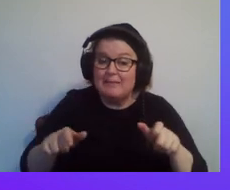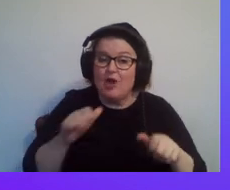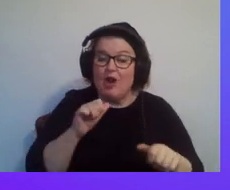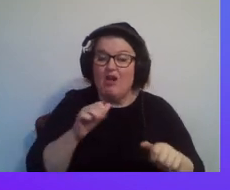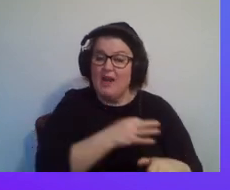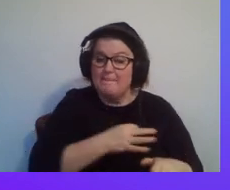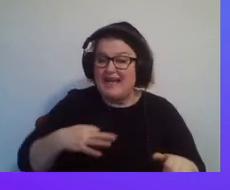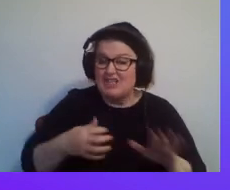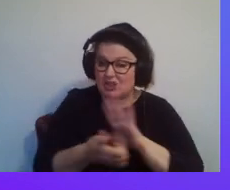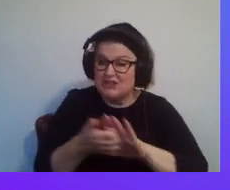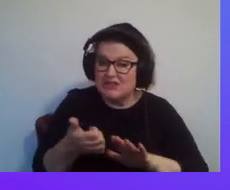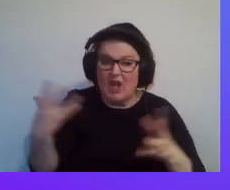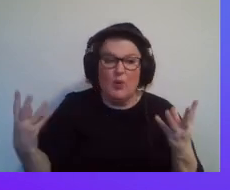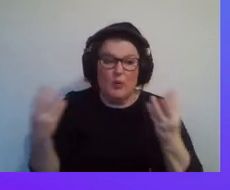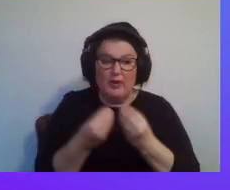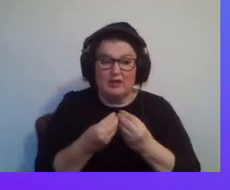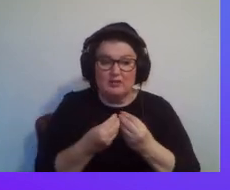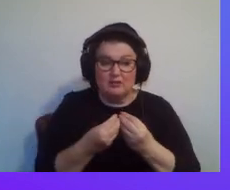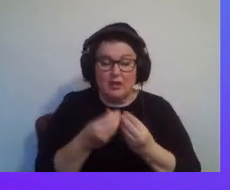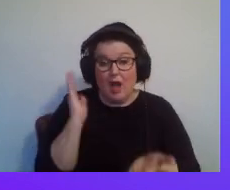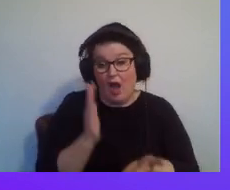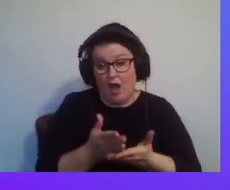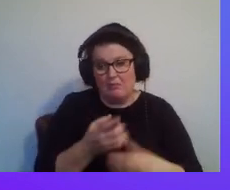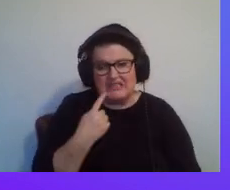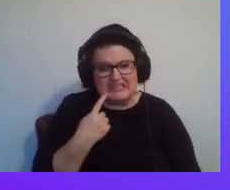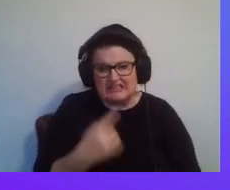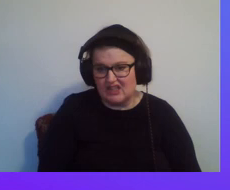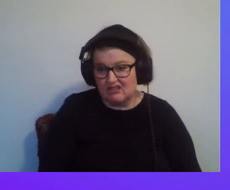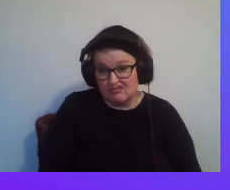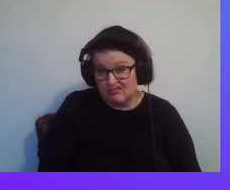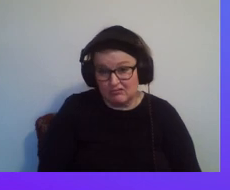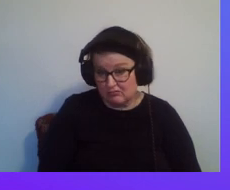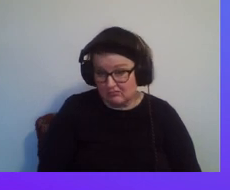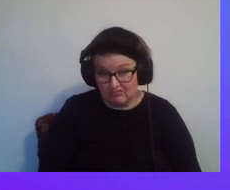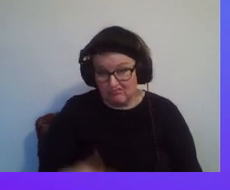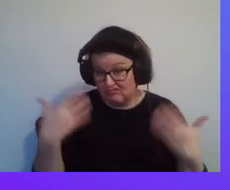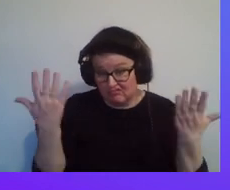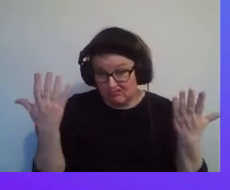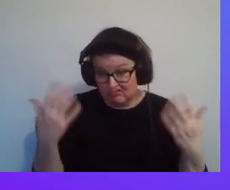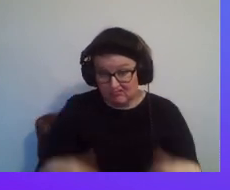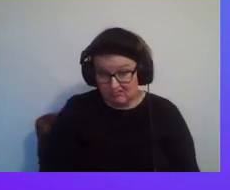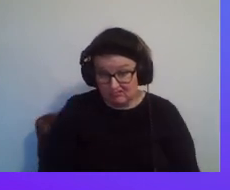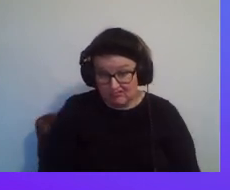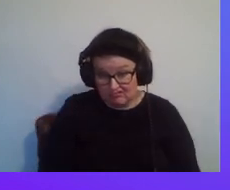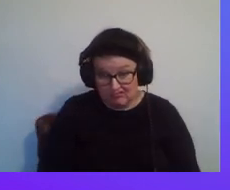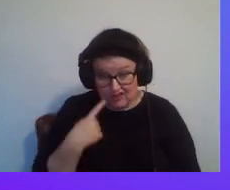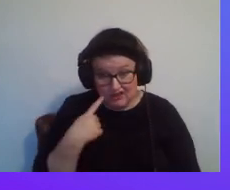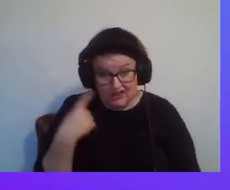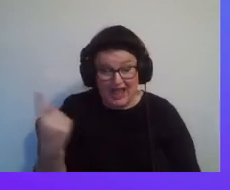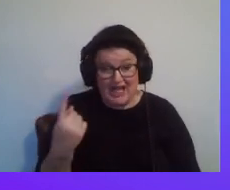honest, it's not that hard. You know, okay. It's like. And what about this for a question? In your turkey.